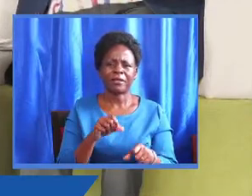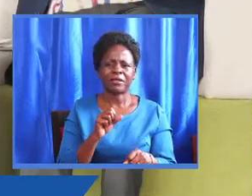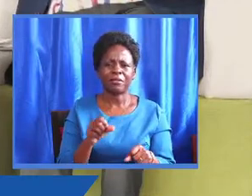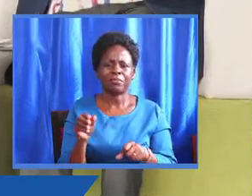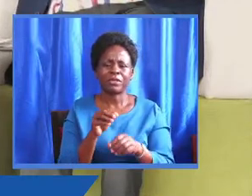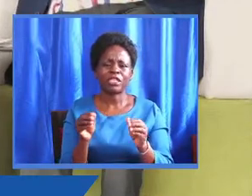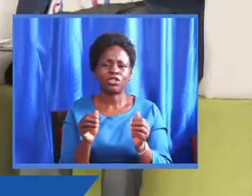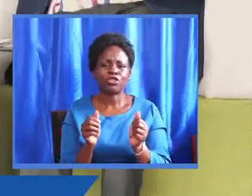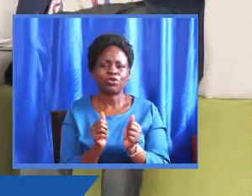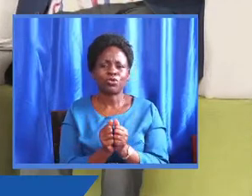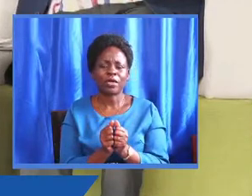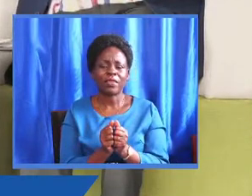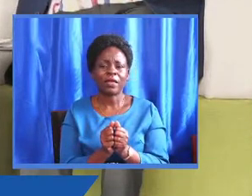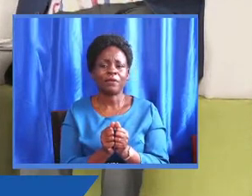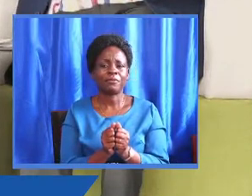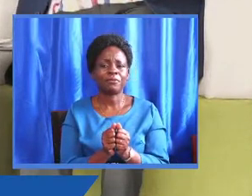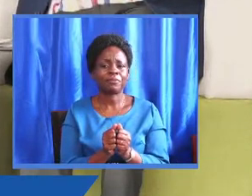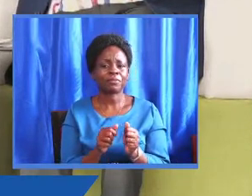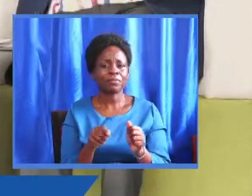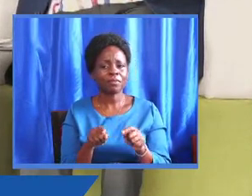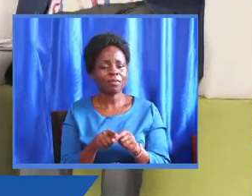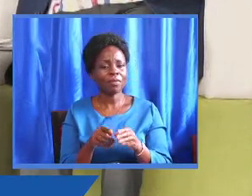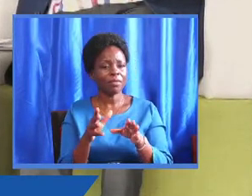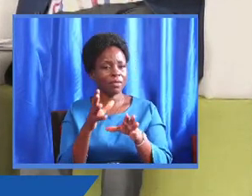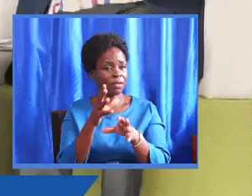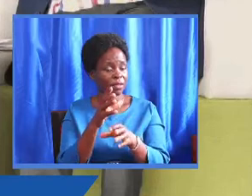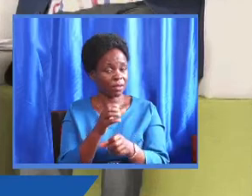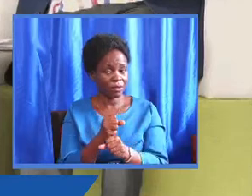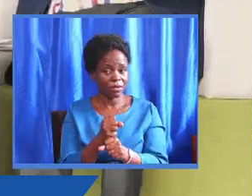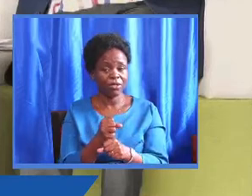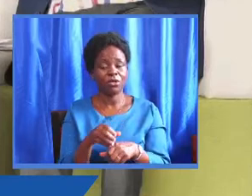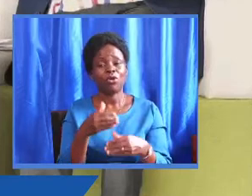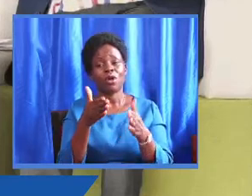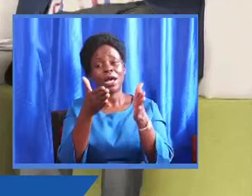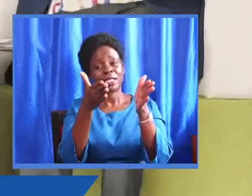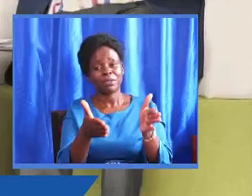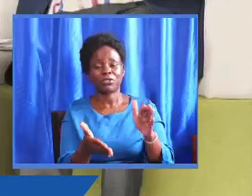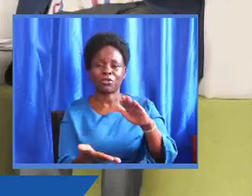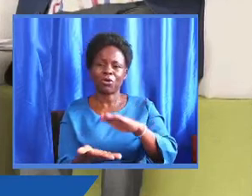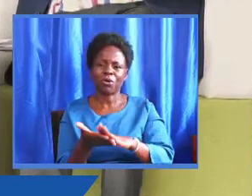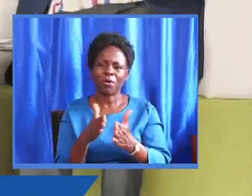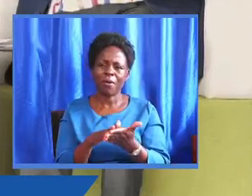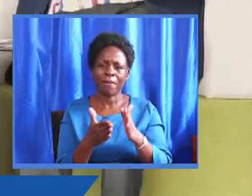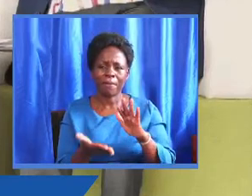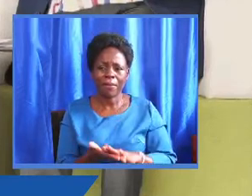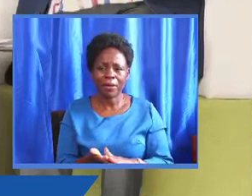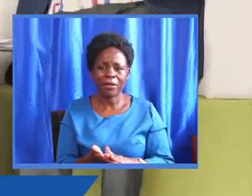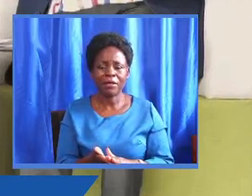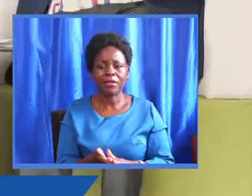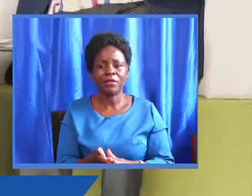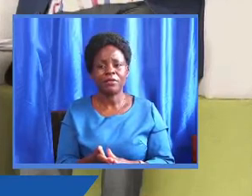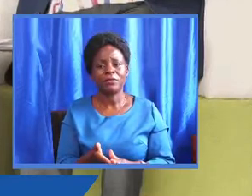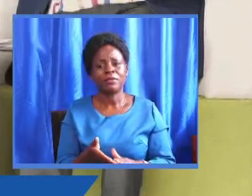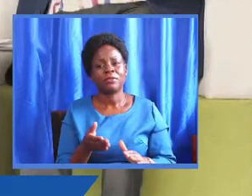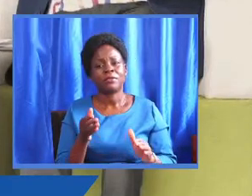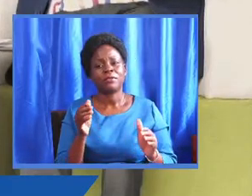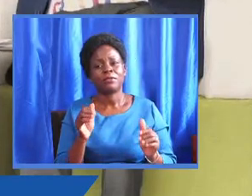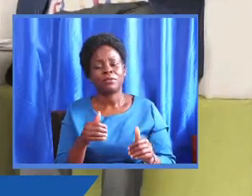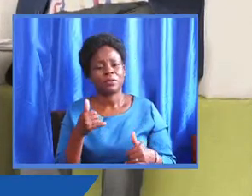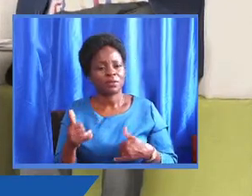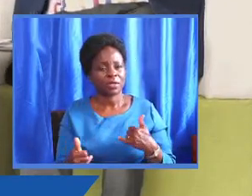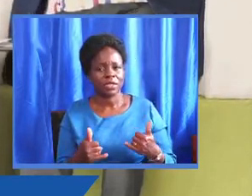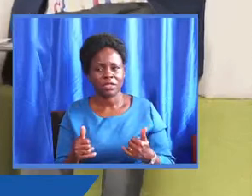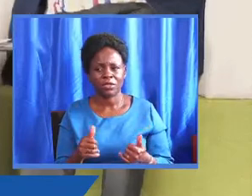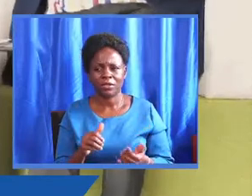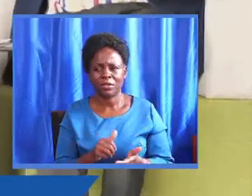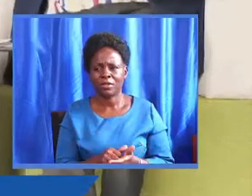together as an entity, as a person, or partners? Basically, so that you can enjoy that threshold.